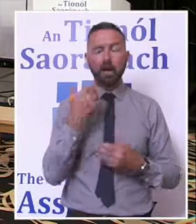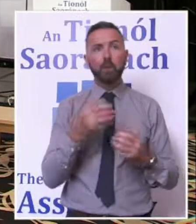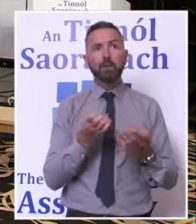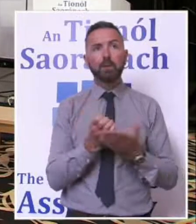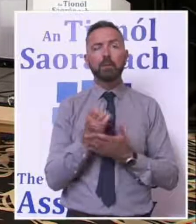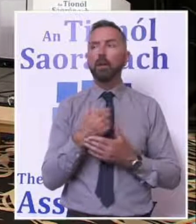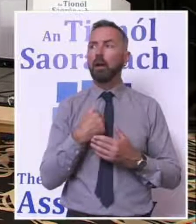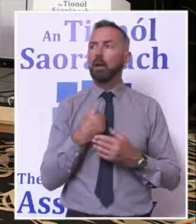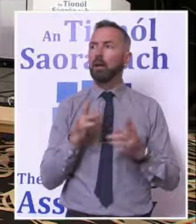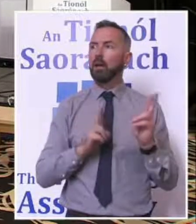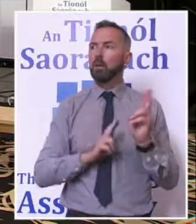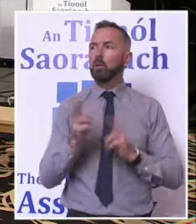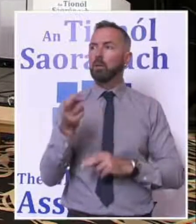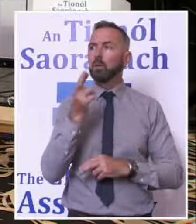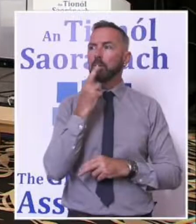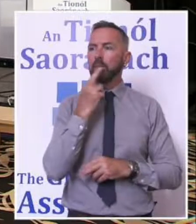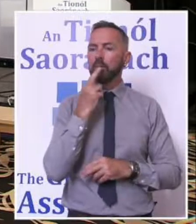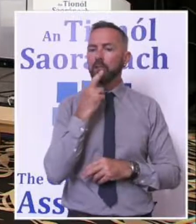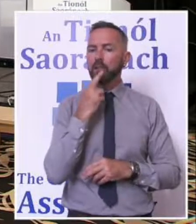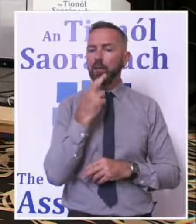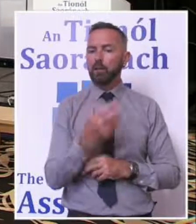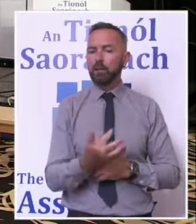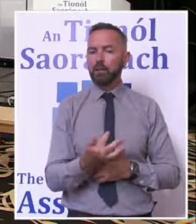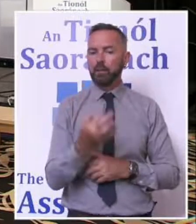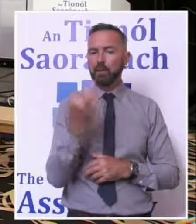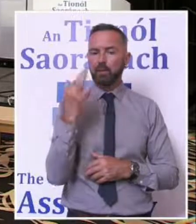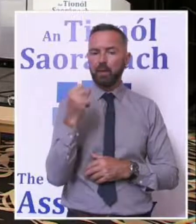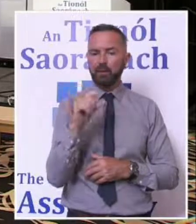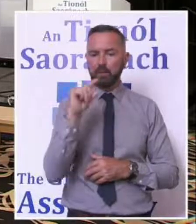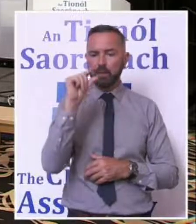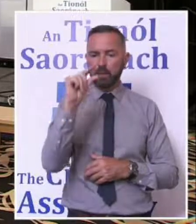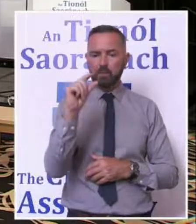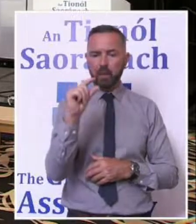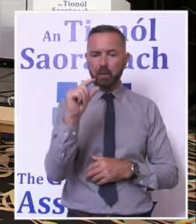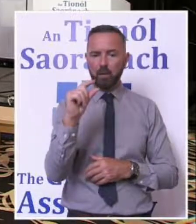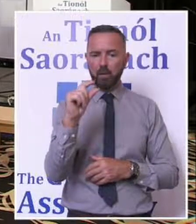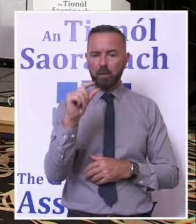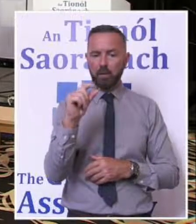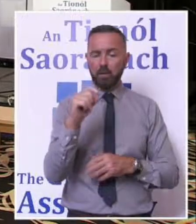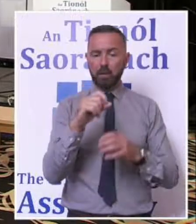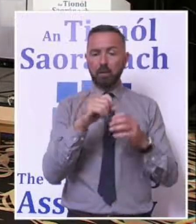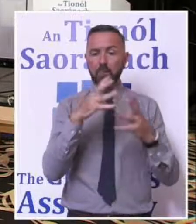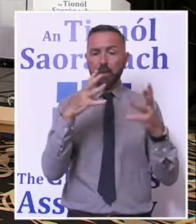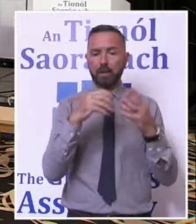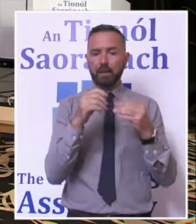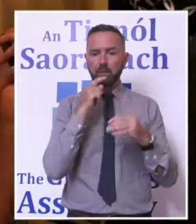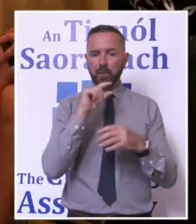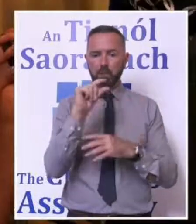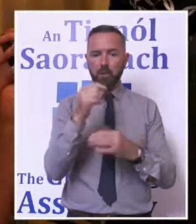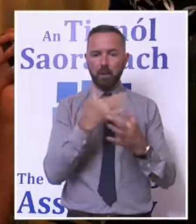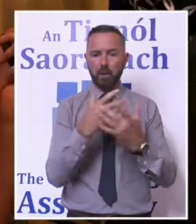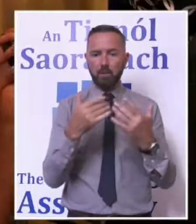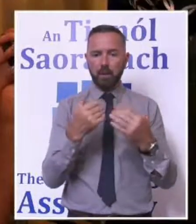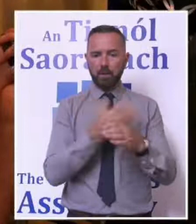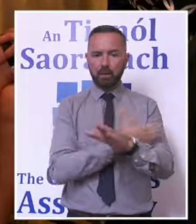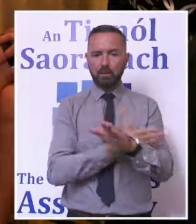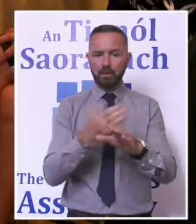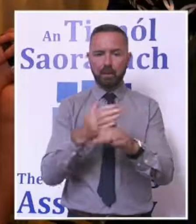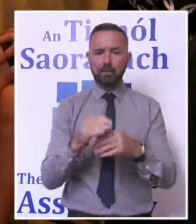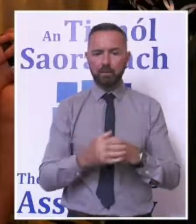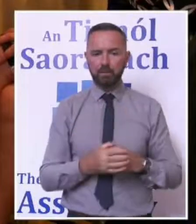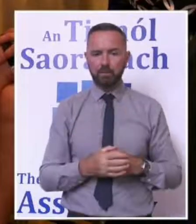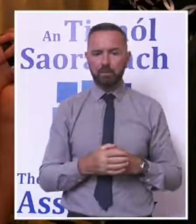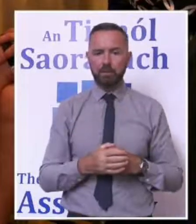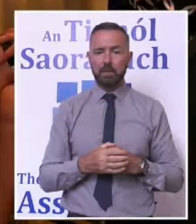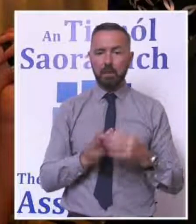it? I would prefer that there would be small ticket, big ticket items, but small amount of them initially, and get